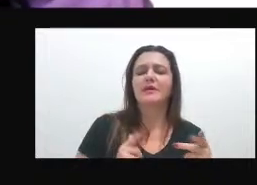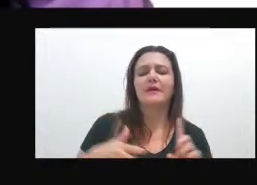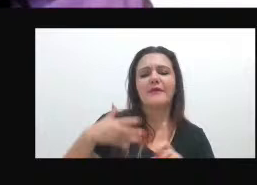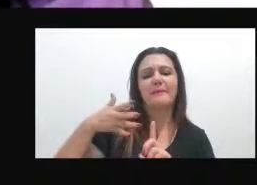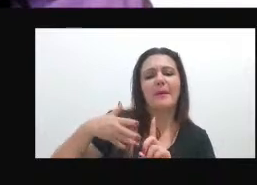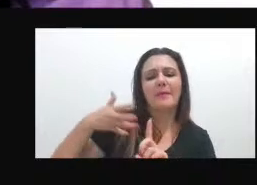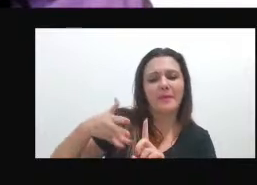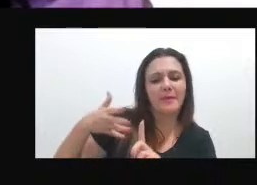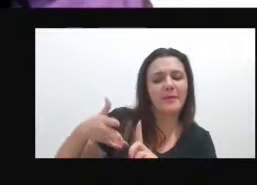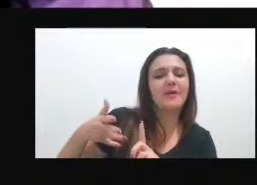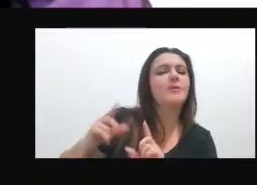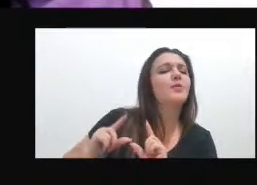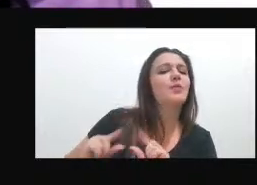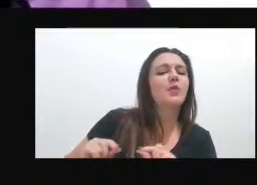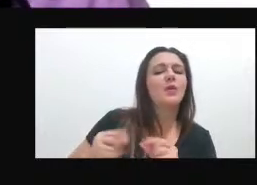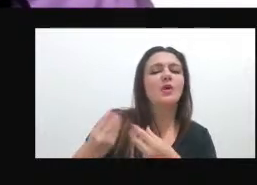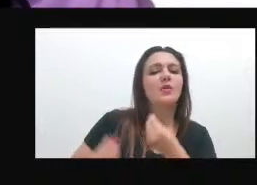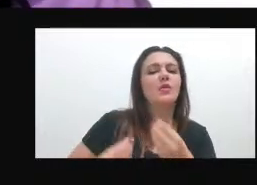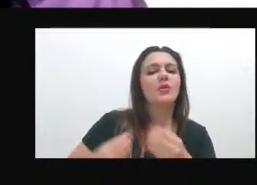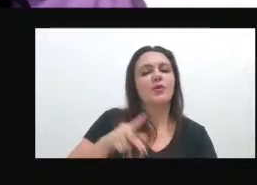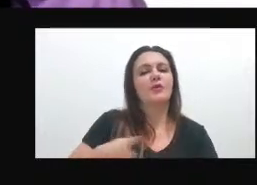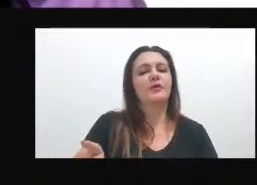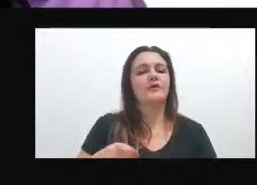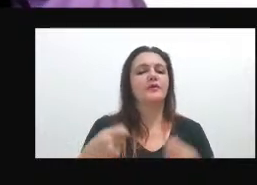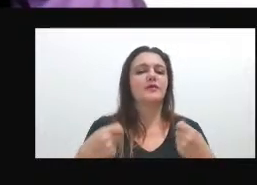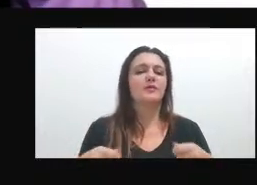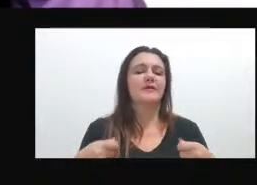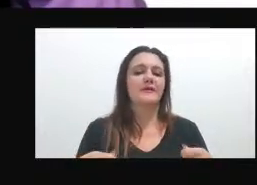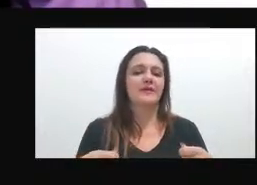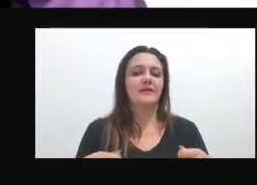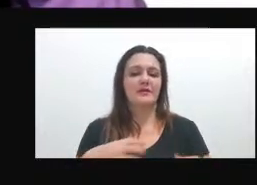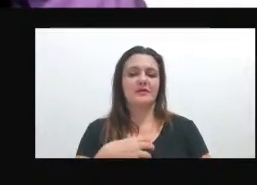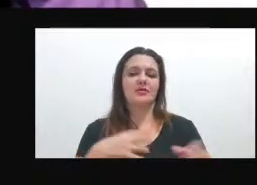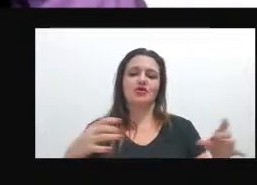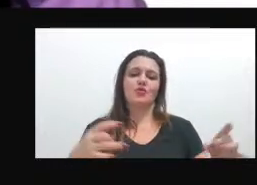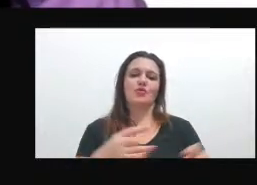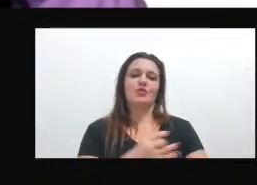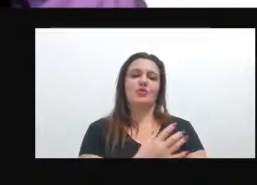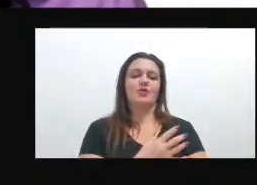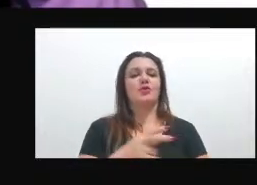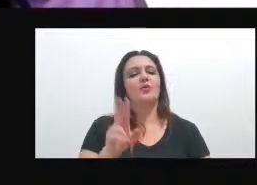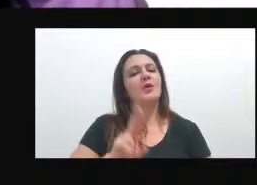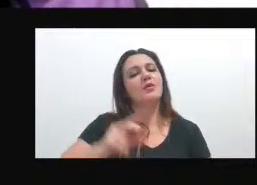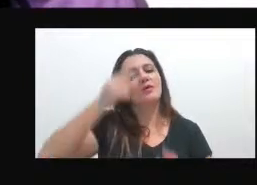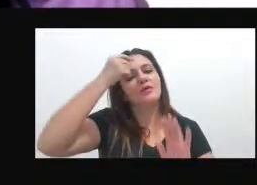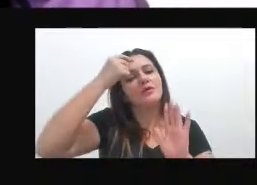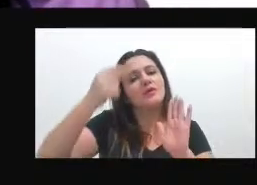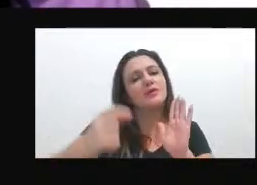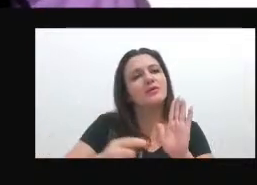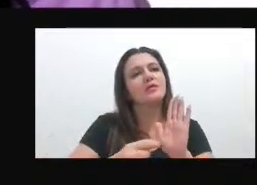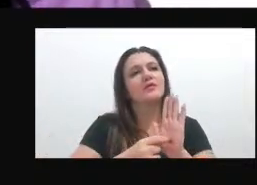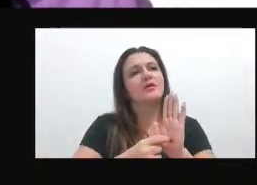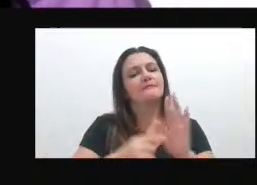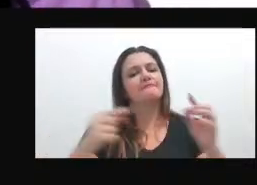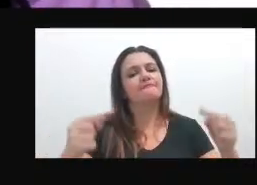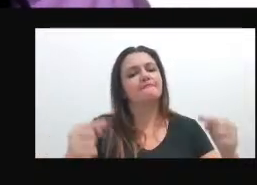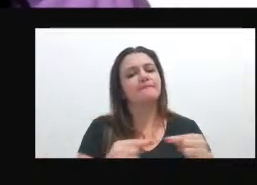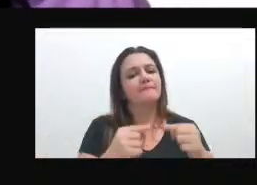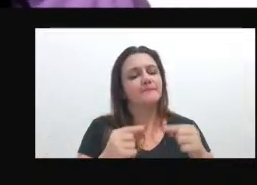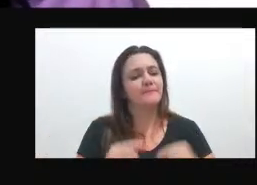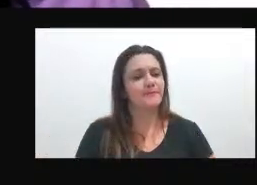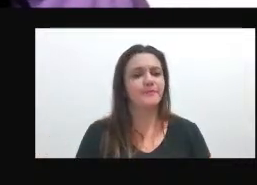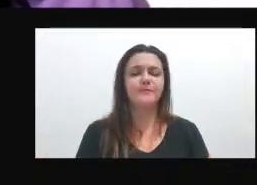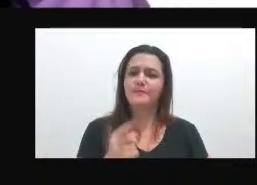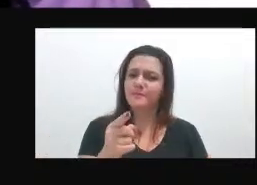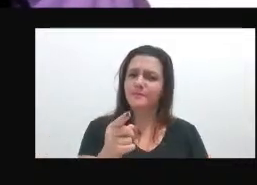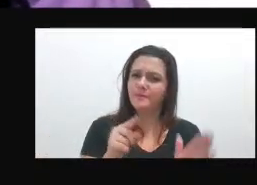use AI and to learn how to use it properly. How did you, since you know so much about teaching education, how do you